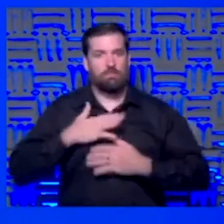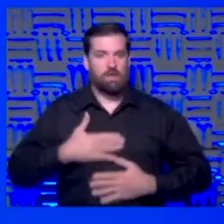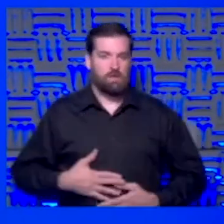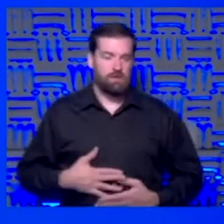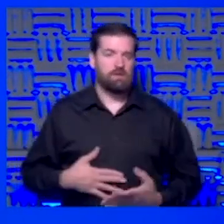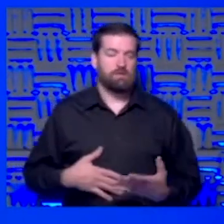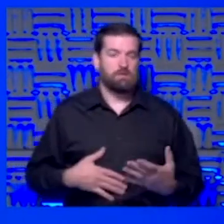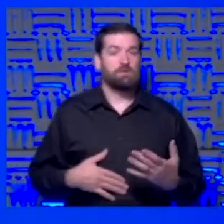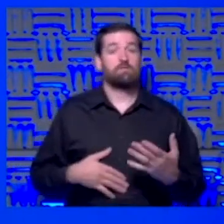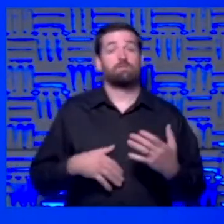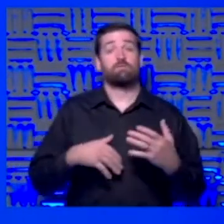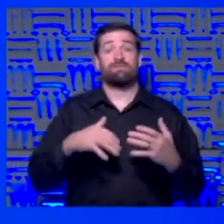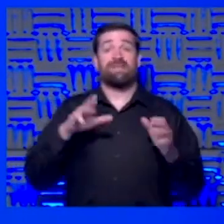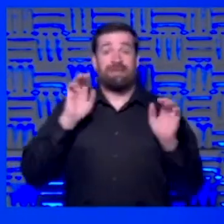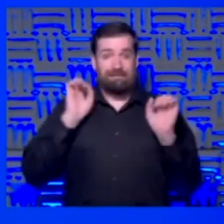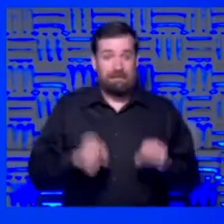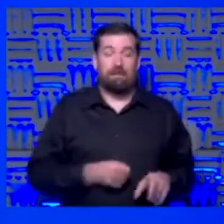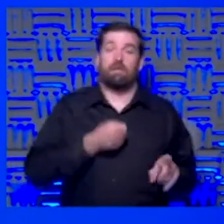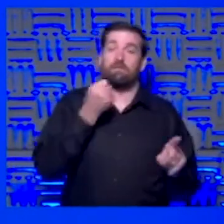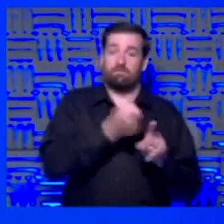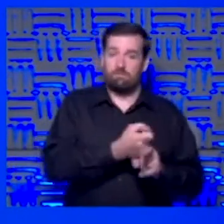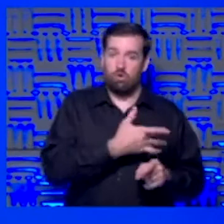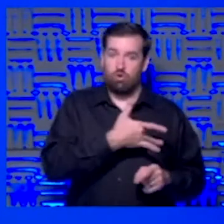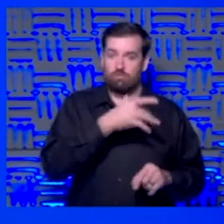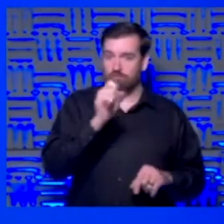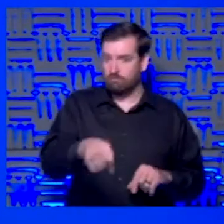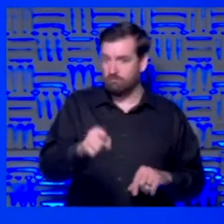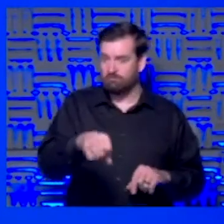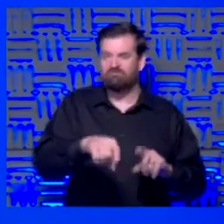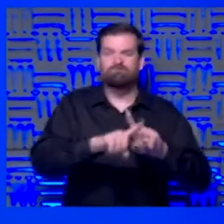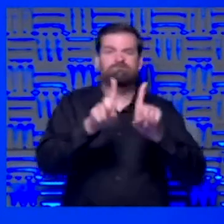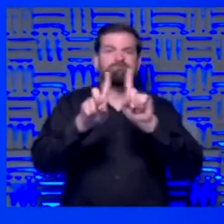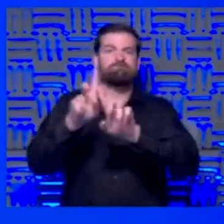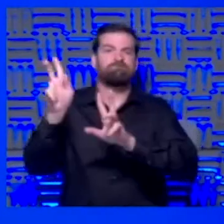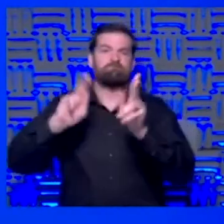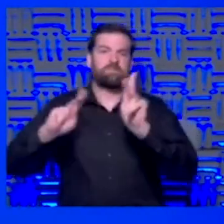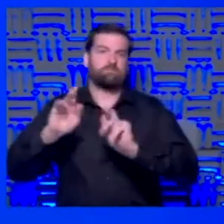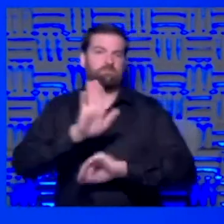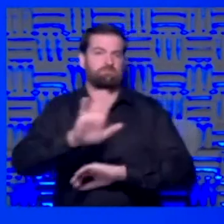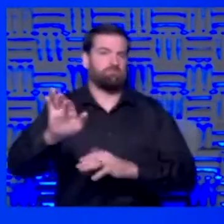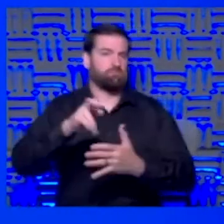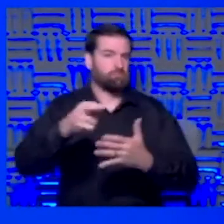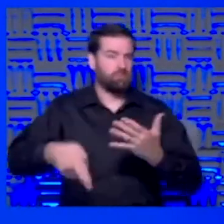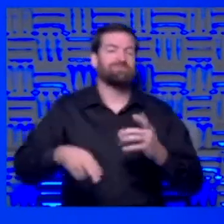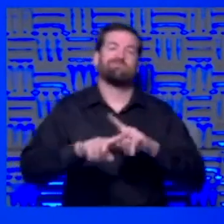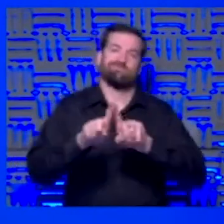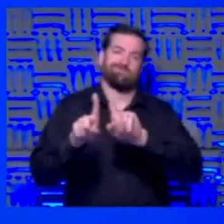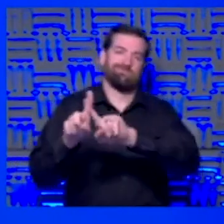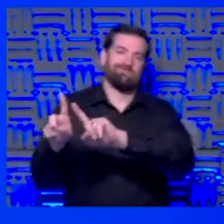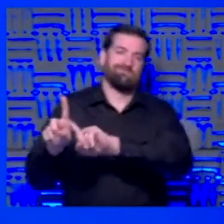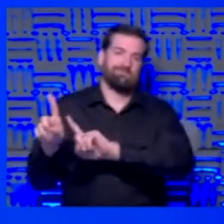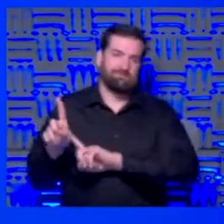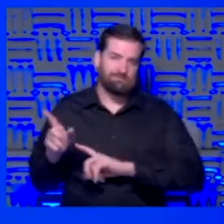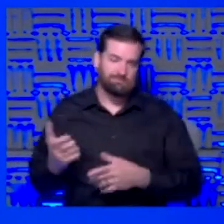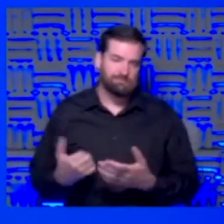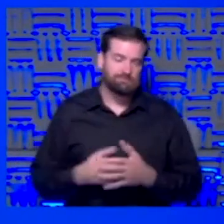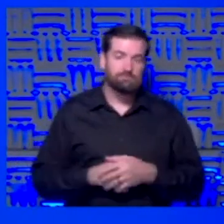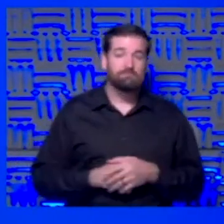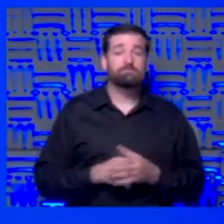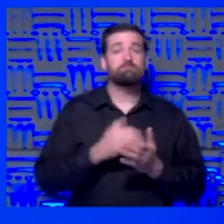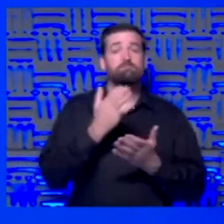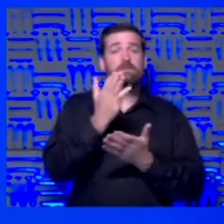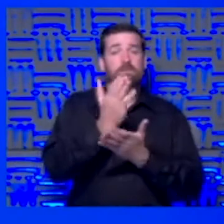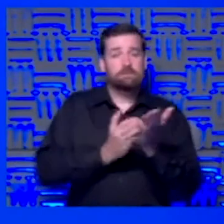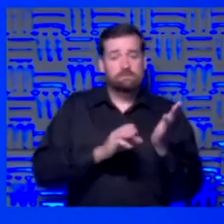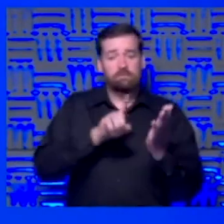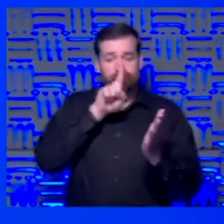can infect the heart. Different people will obviously have different outcomes with that as well. Some of the autopsy